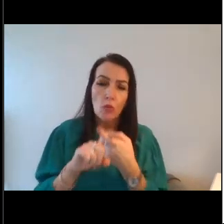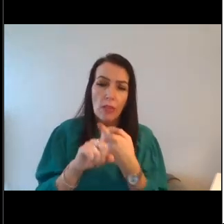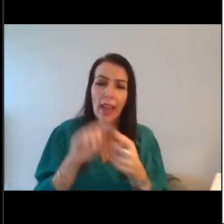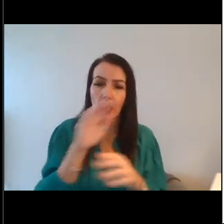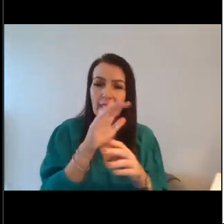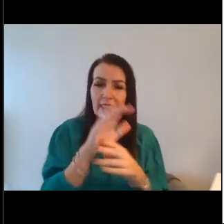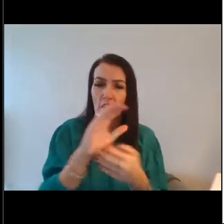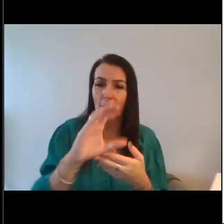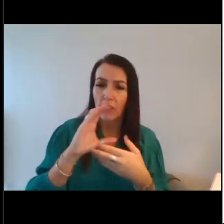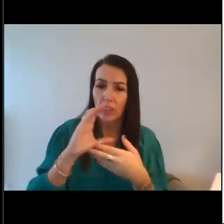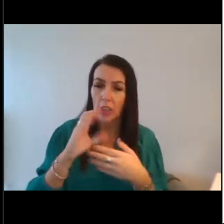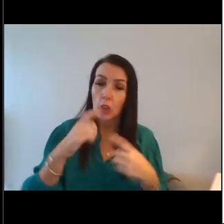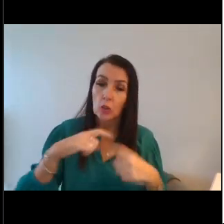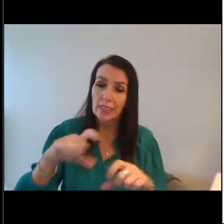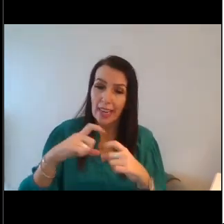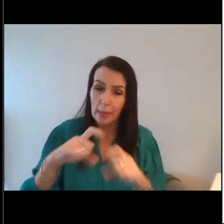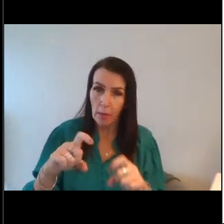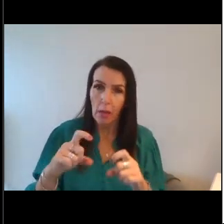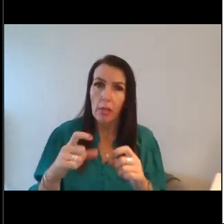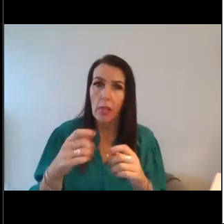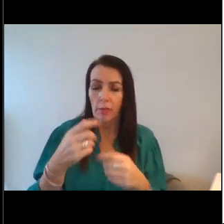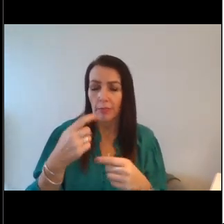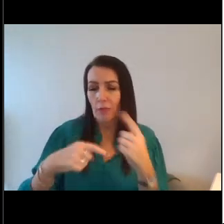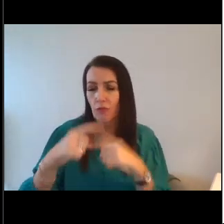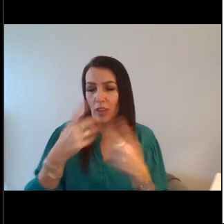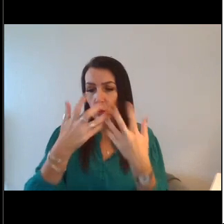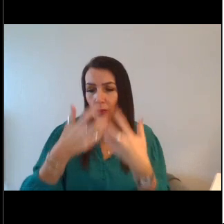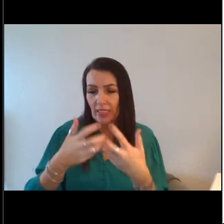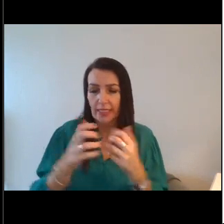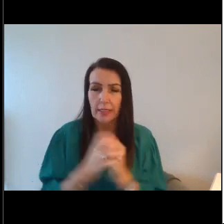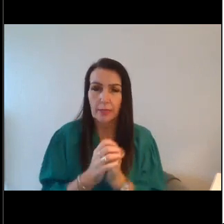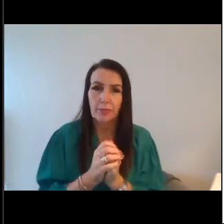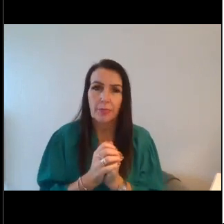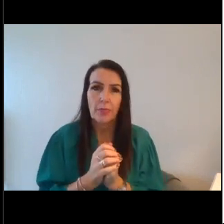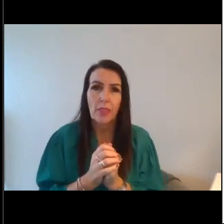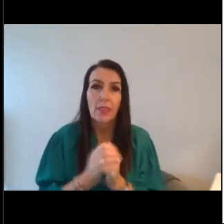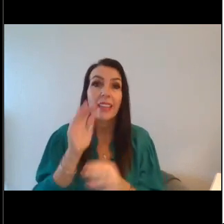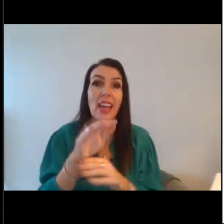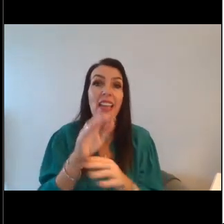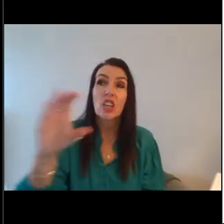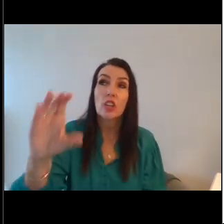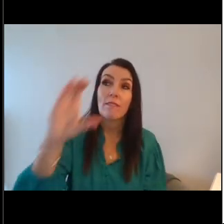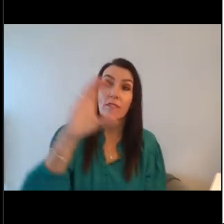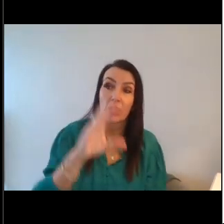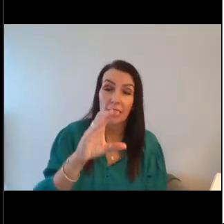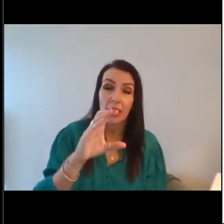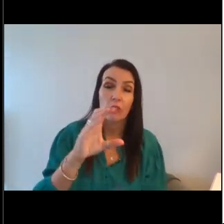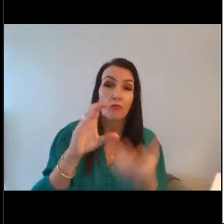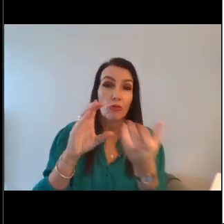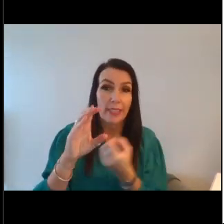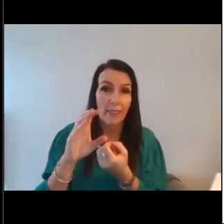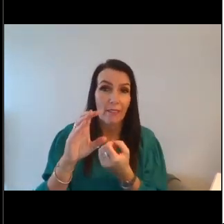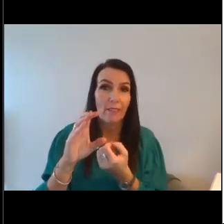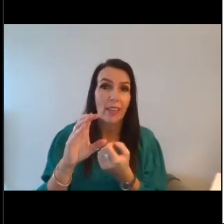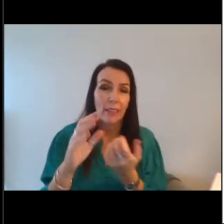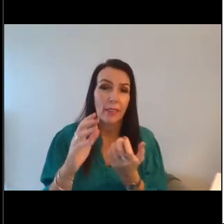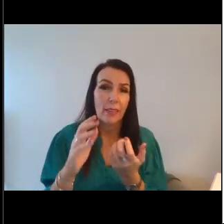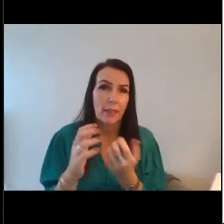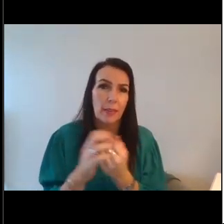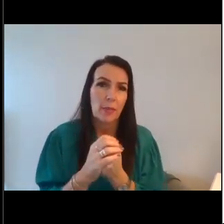so a sustainable rate of retrofit. And then the funding that comes in externally, well, let's use SHDF